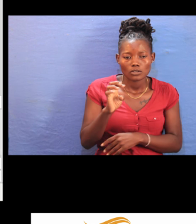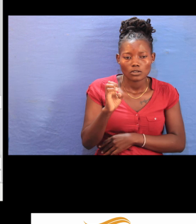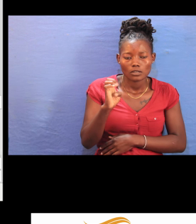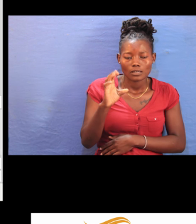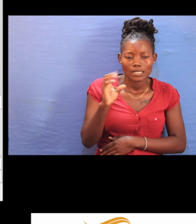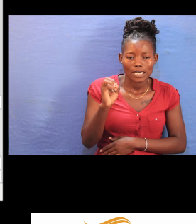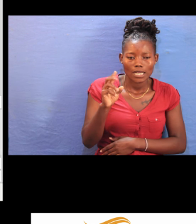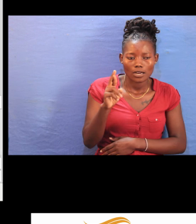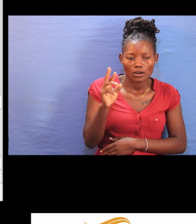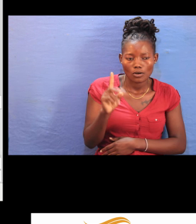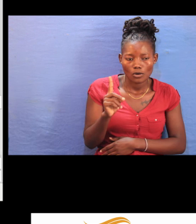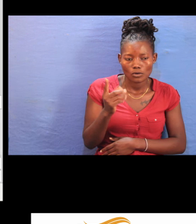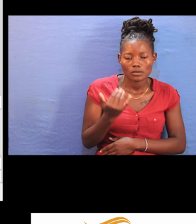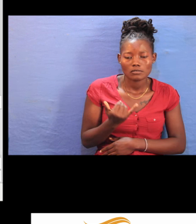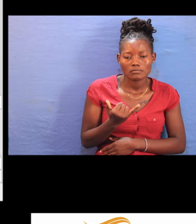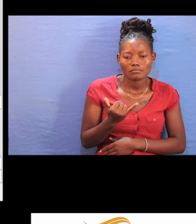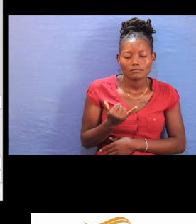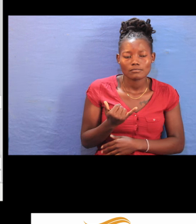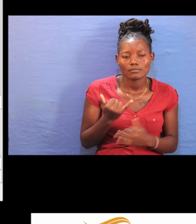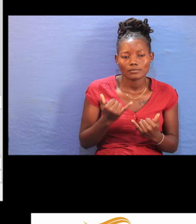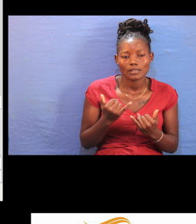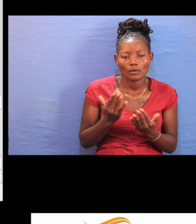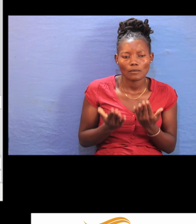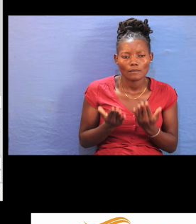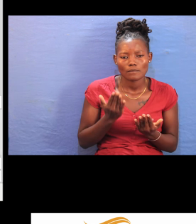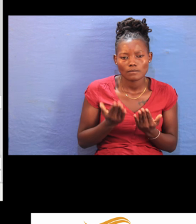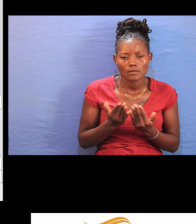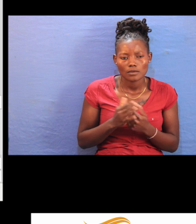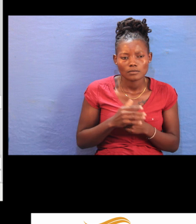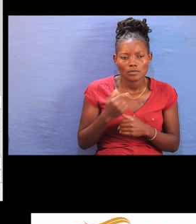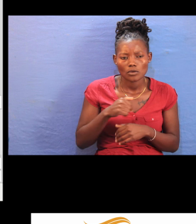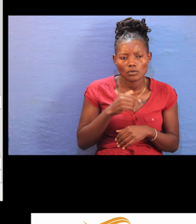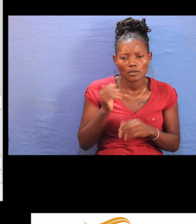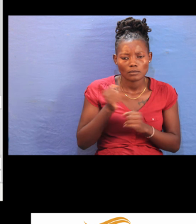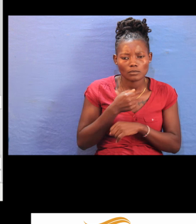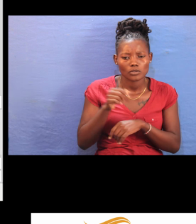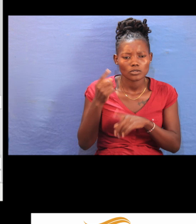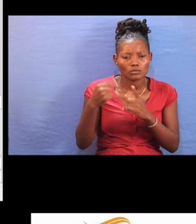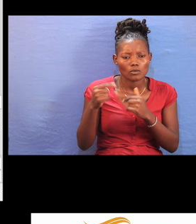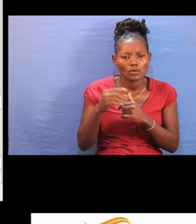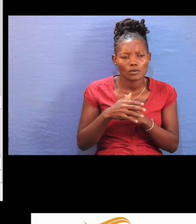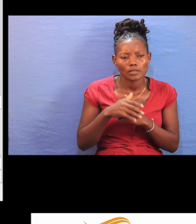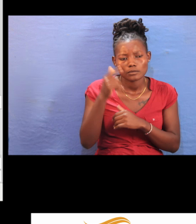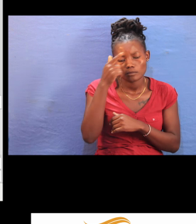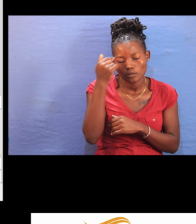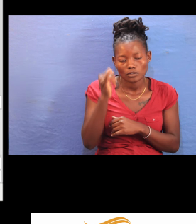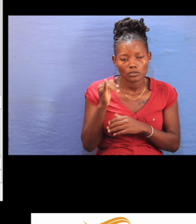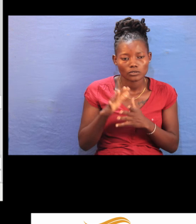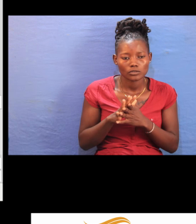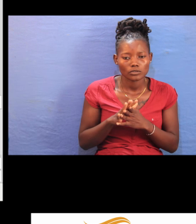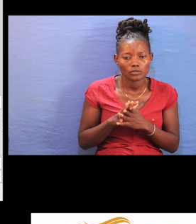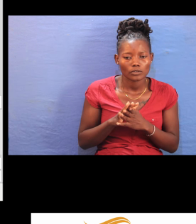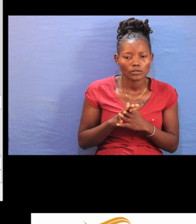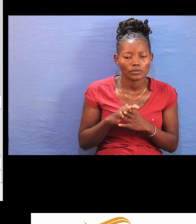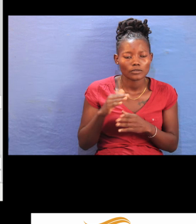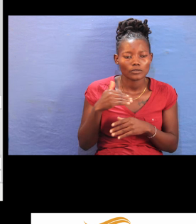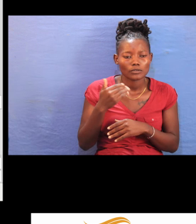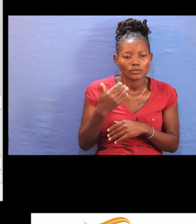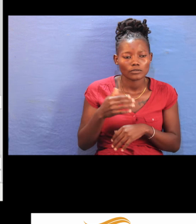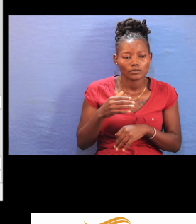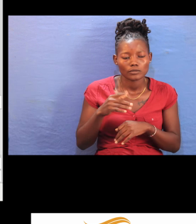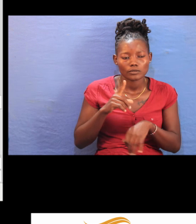by a large amount, but we may not win because we're in a very tough group. So oftentimes, if you